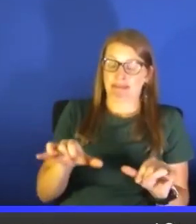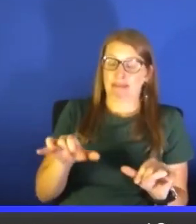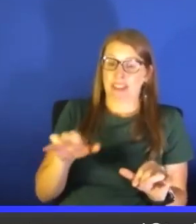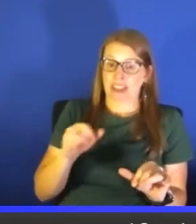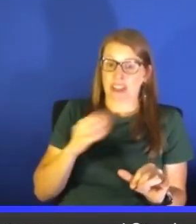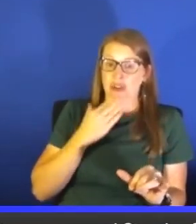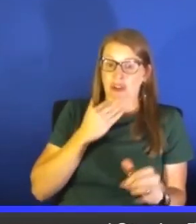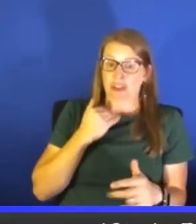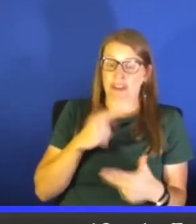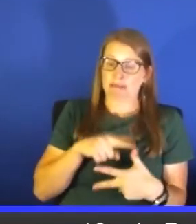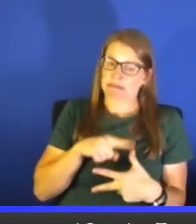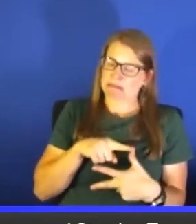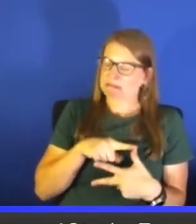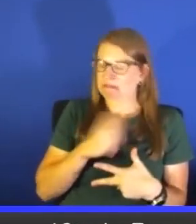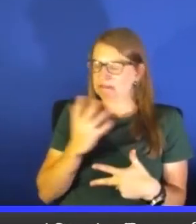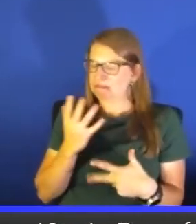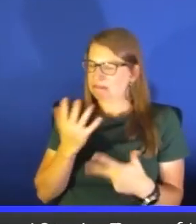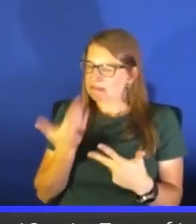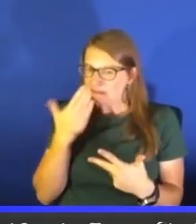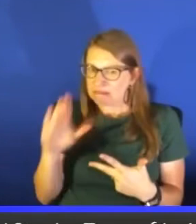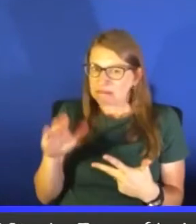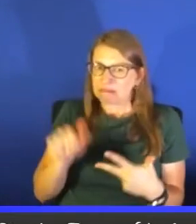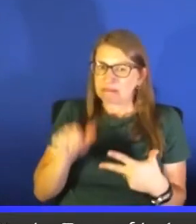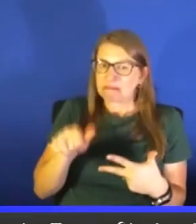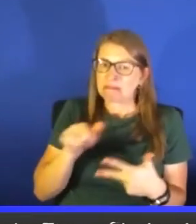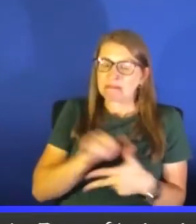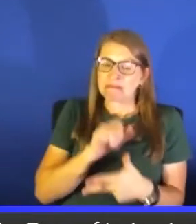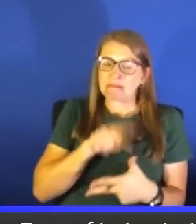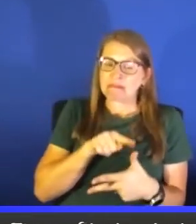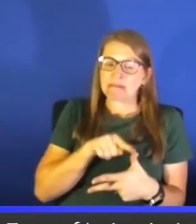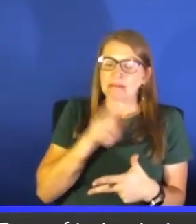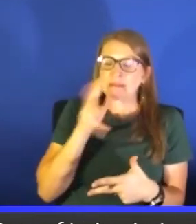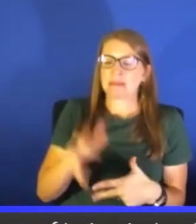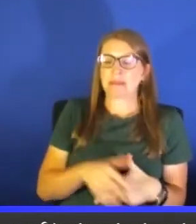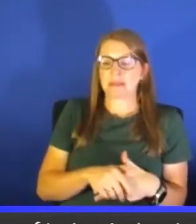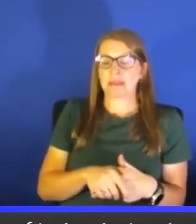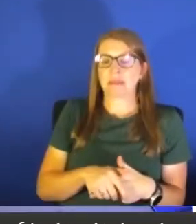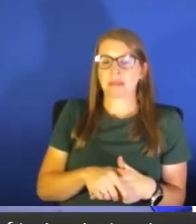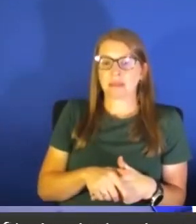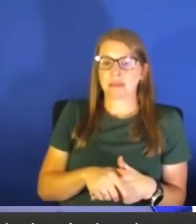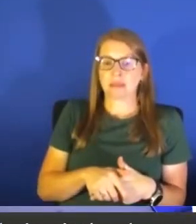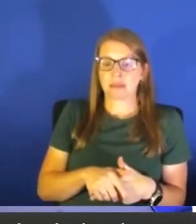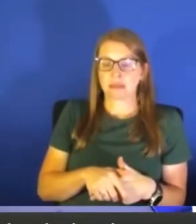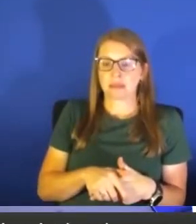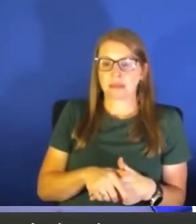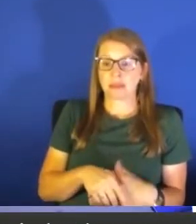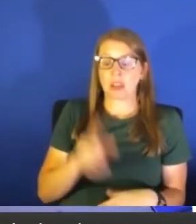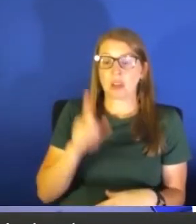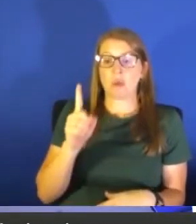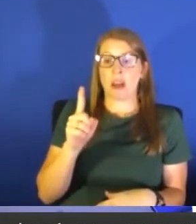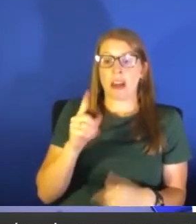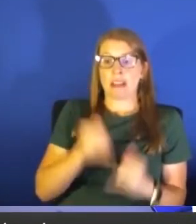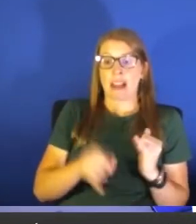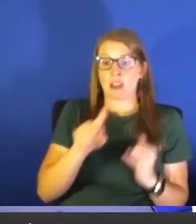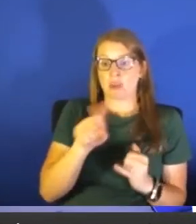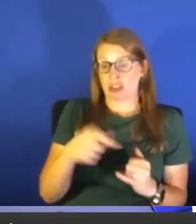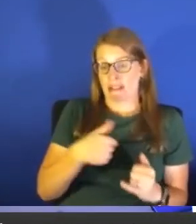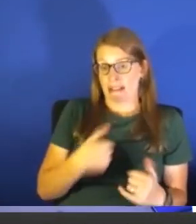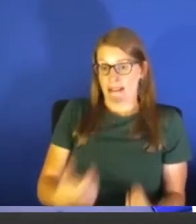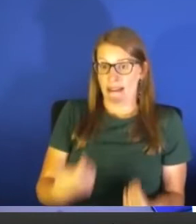is a little bit out, and so I would be cautious with that with some of the latest things I've read. And one of the last questions that I had was